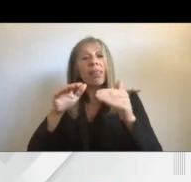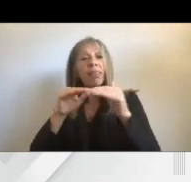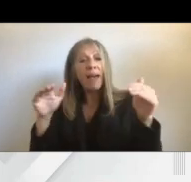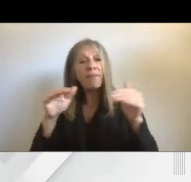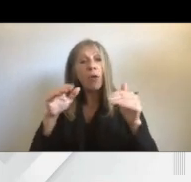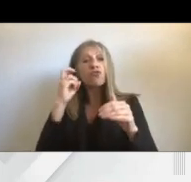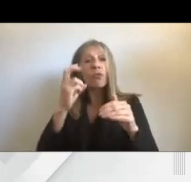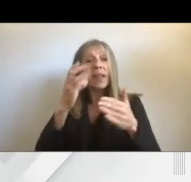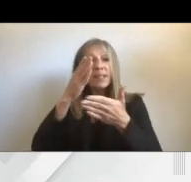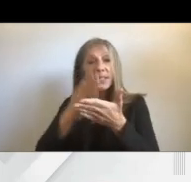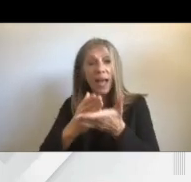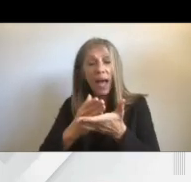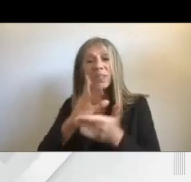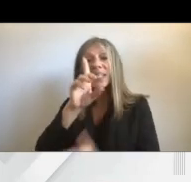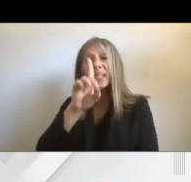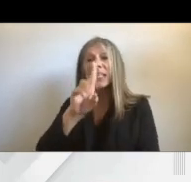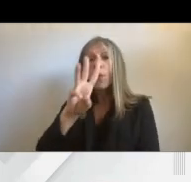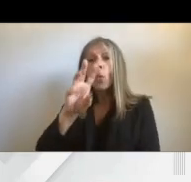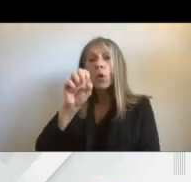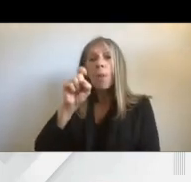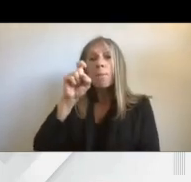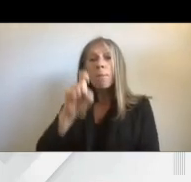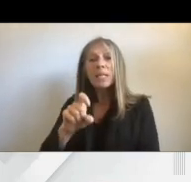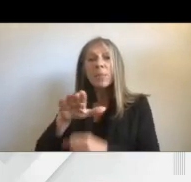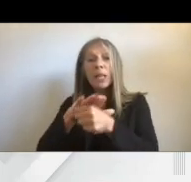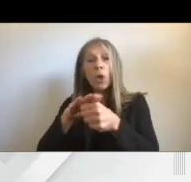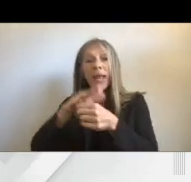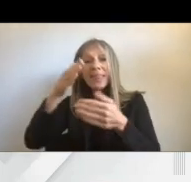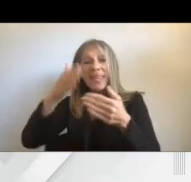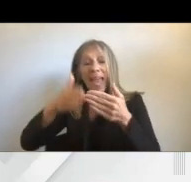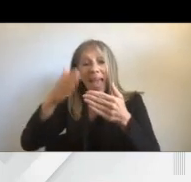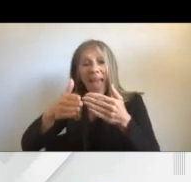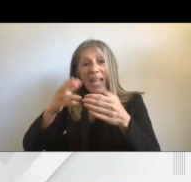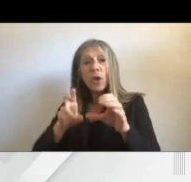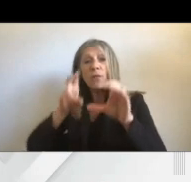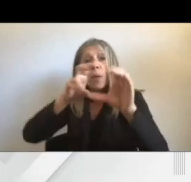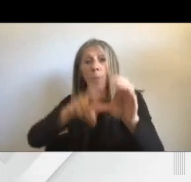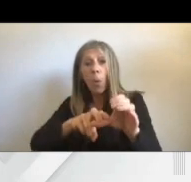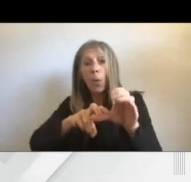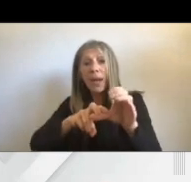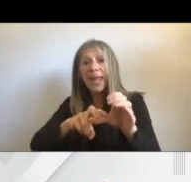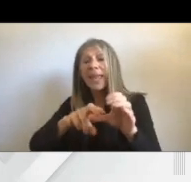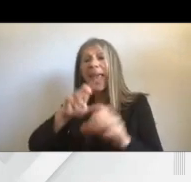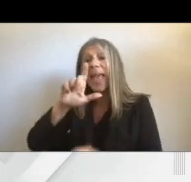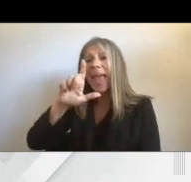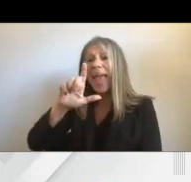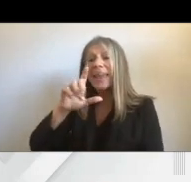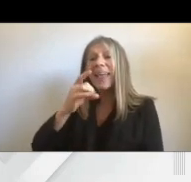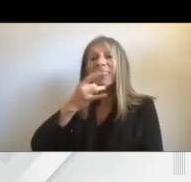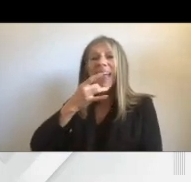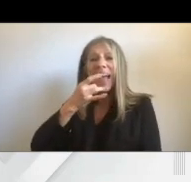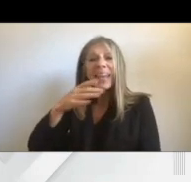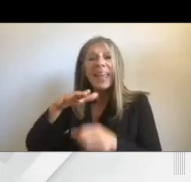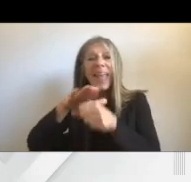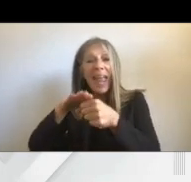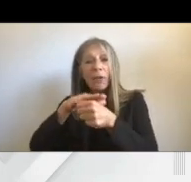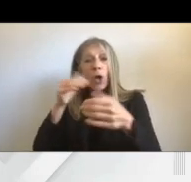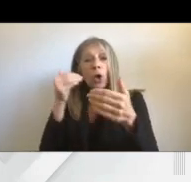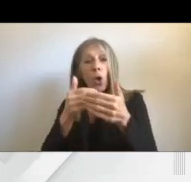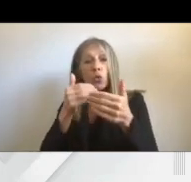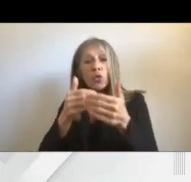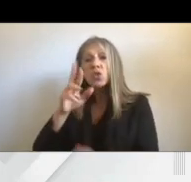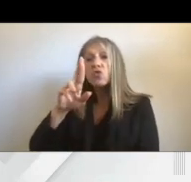Detectable warning surfaces must contrast visually with the adjacent walking surfaces, either light on dark or